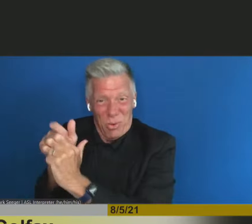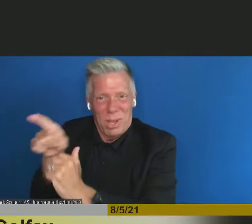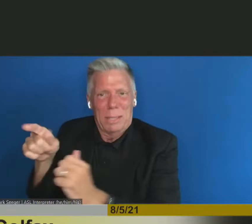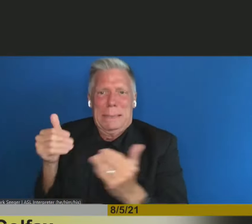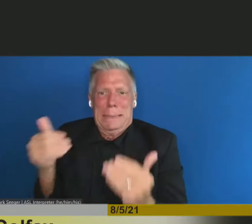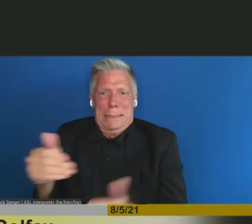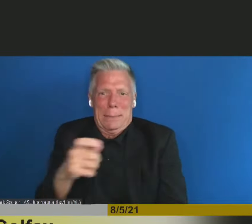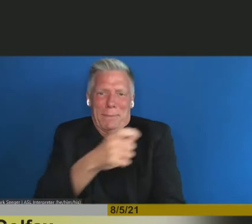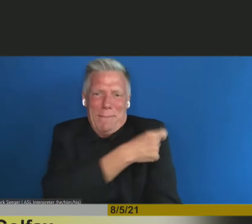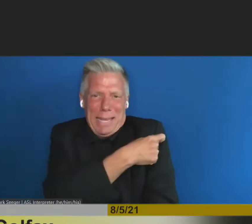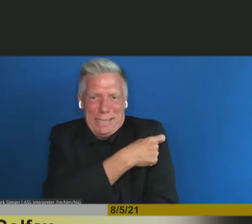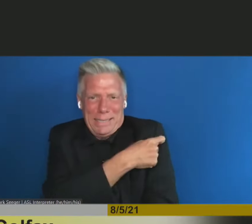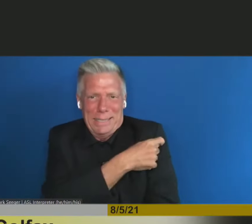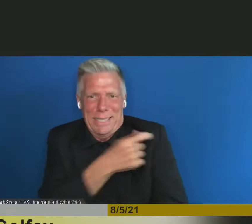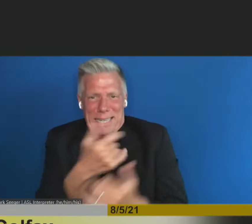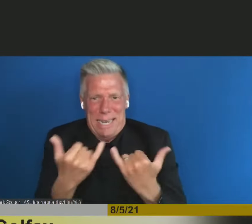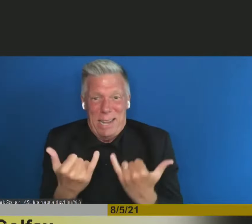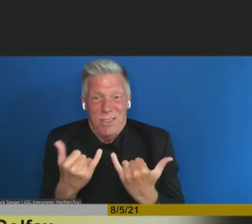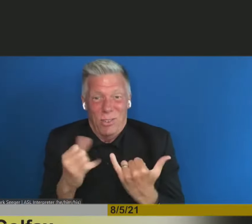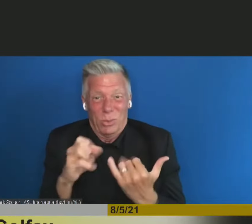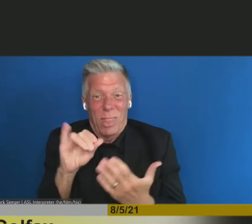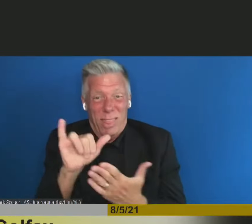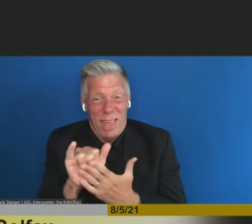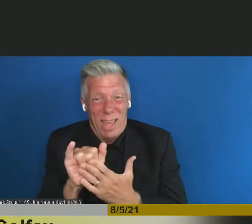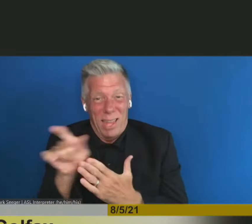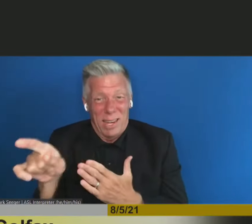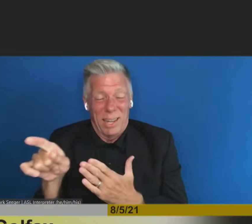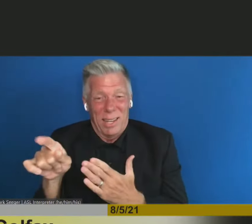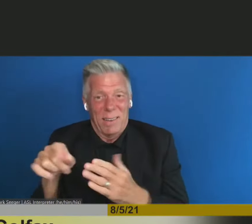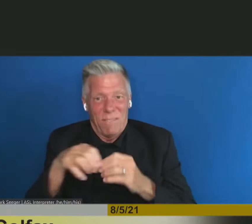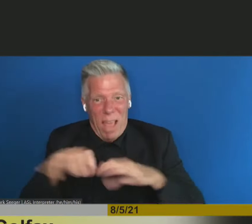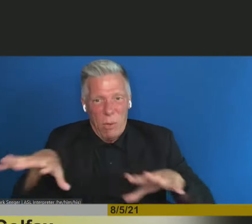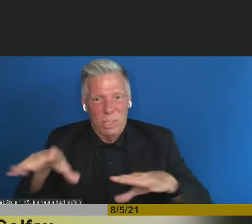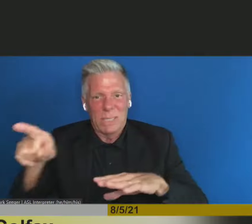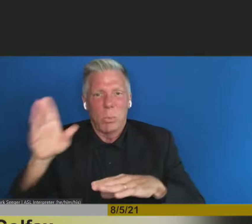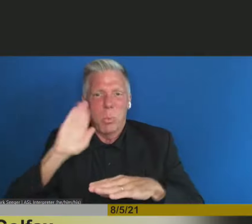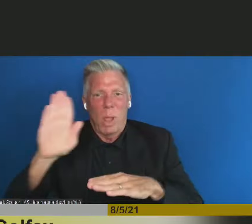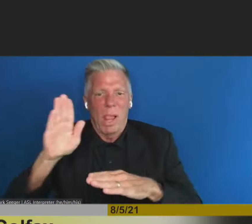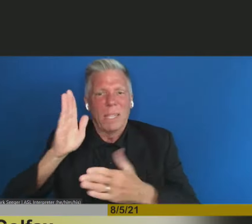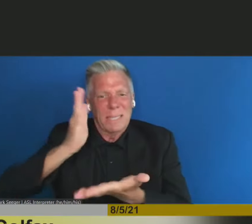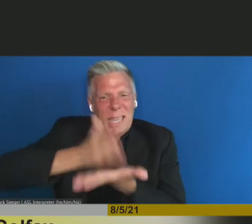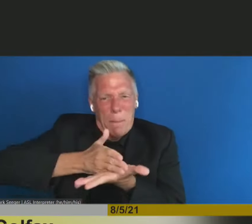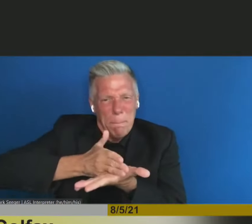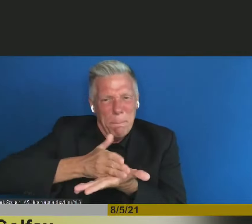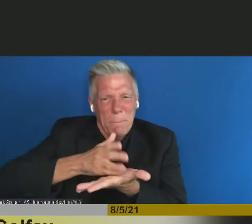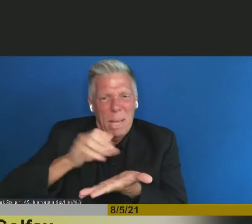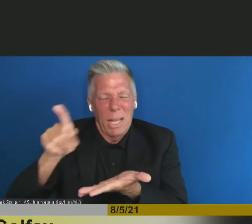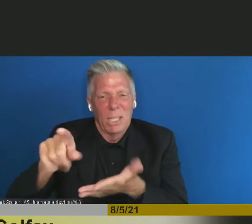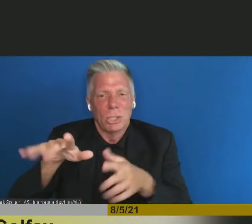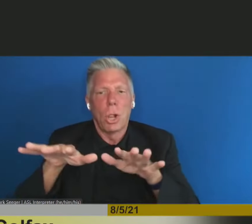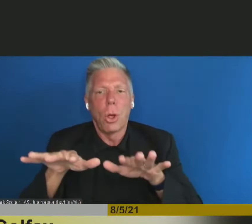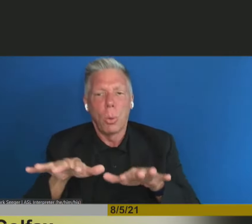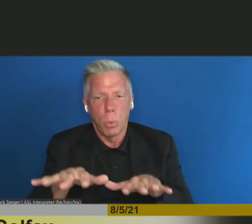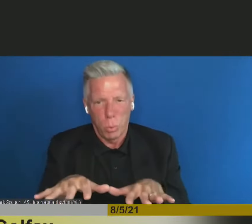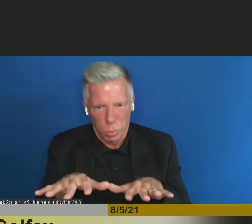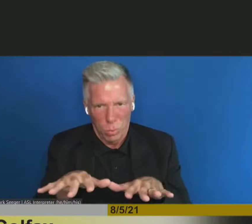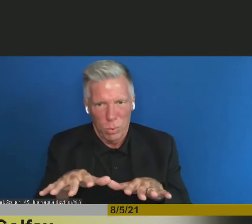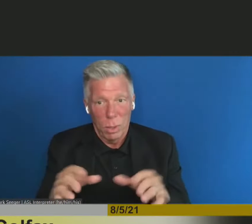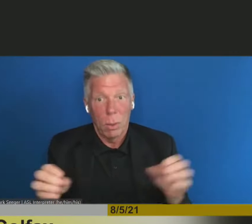virus stops. I mean, and slows down. And the more people who get vaccinated,